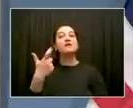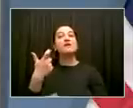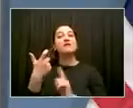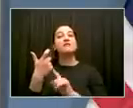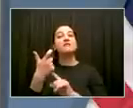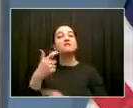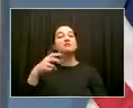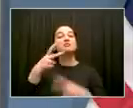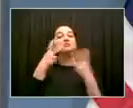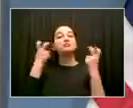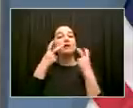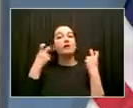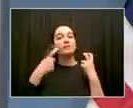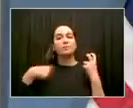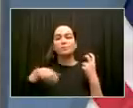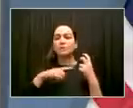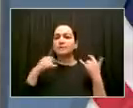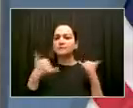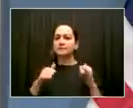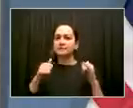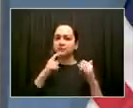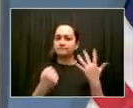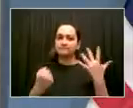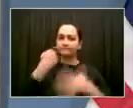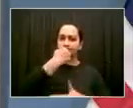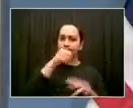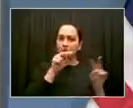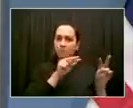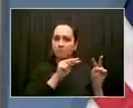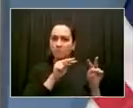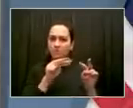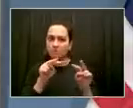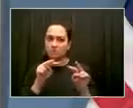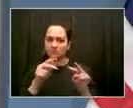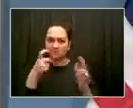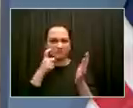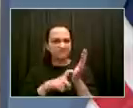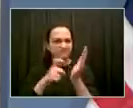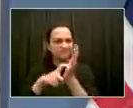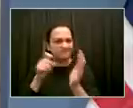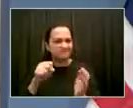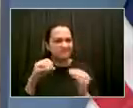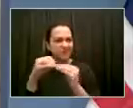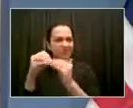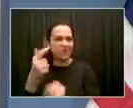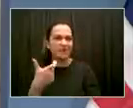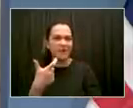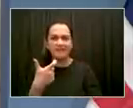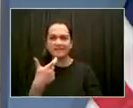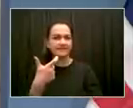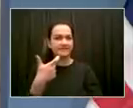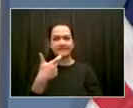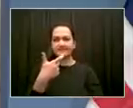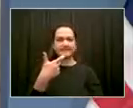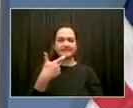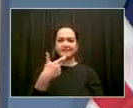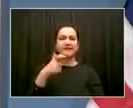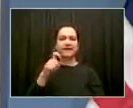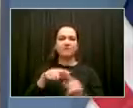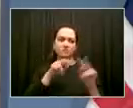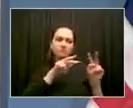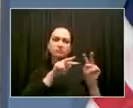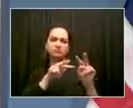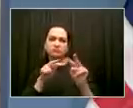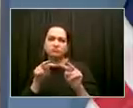just overnight last night and yesterday in New York City by members of the NYPD out there engaging individuals with